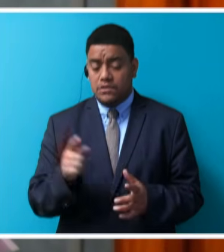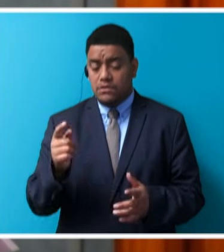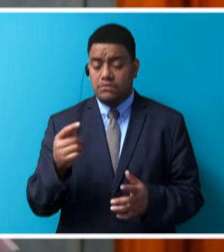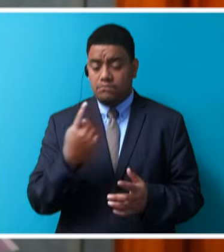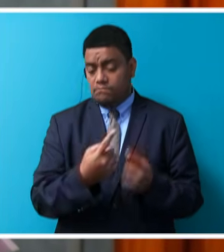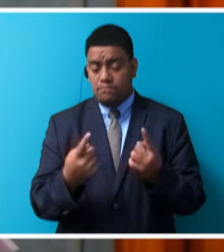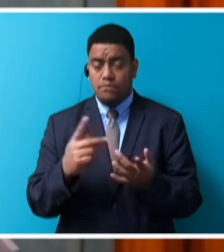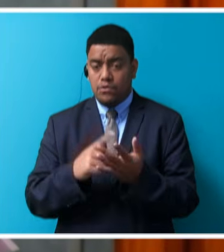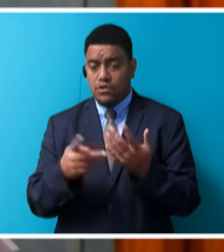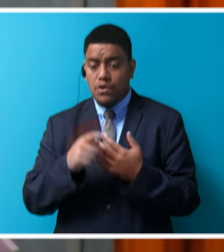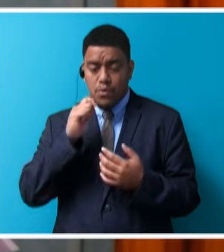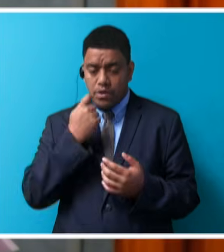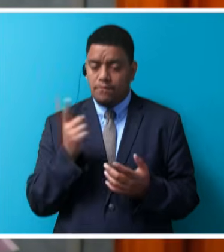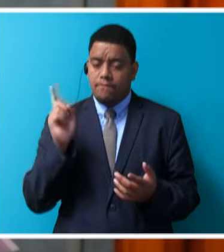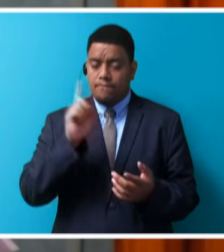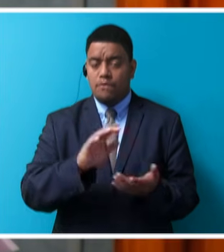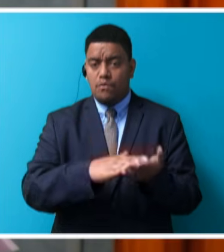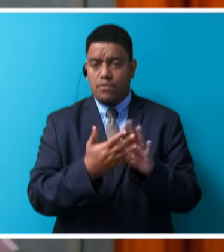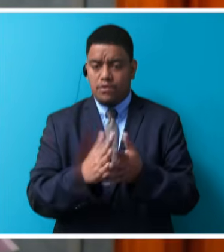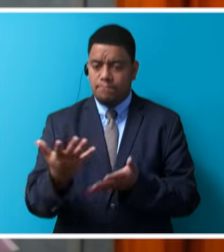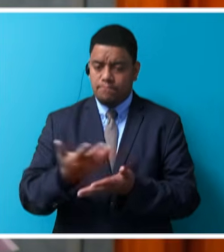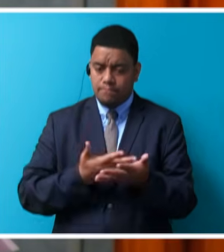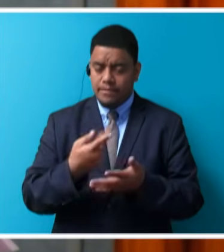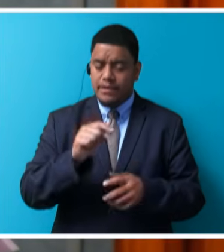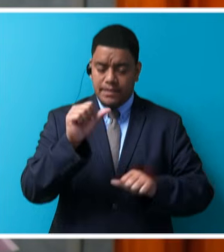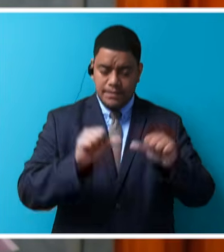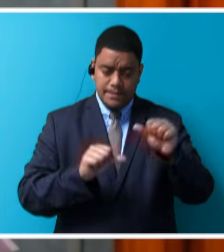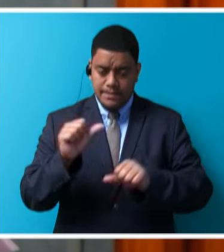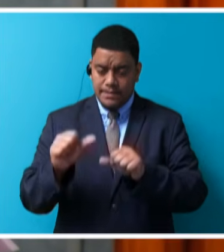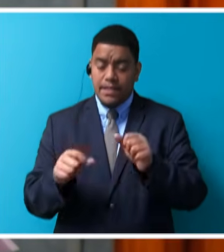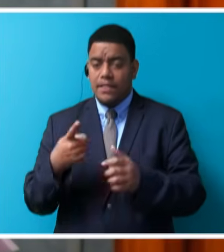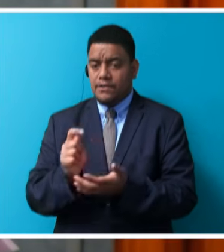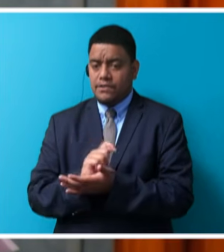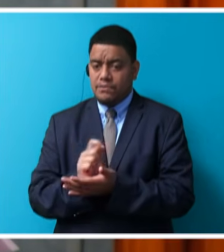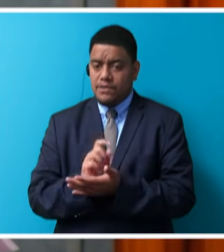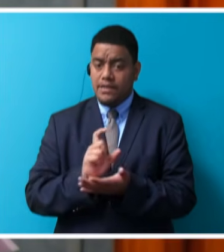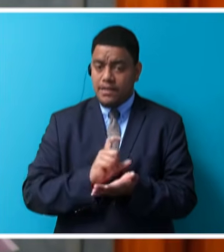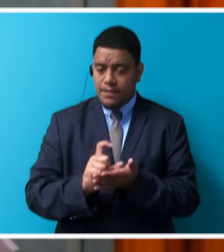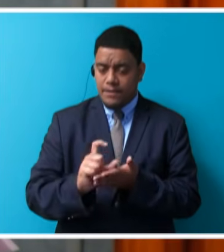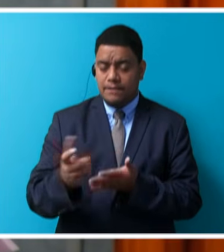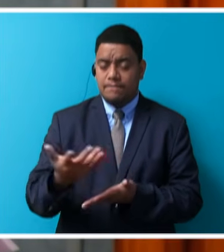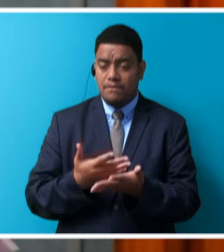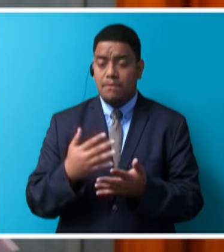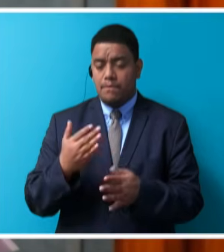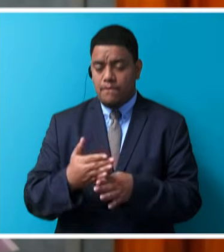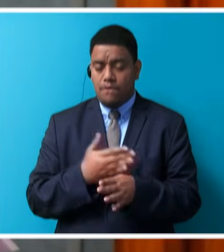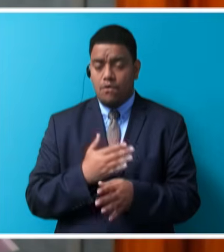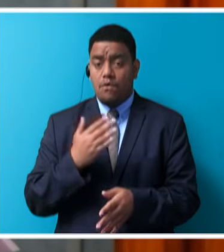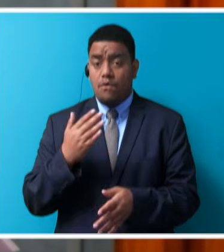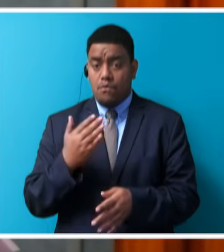undergo community verification, technical assessment, and transparent prioritization before work begins.